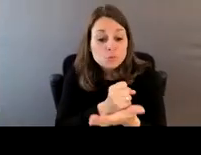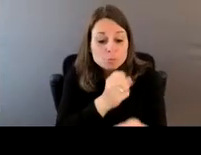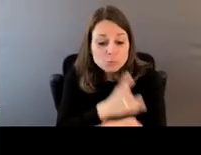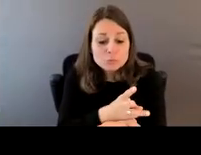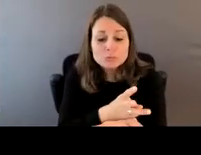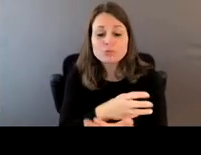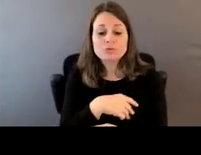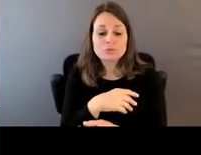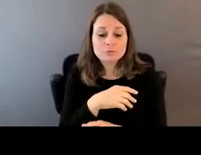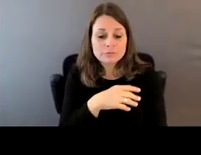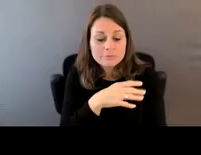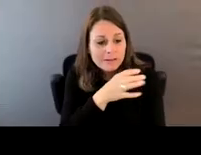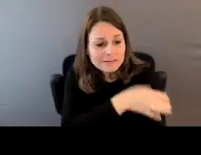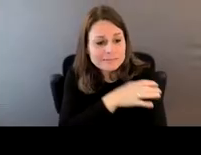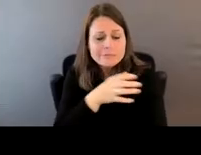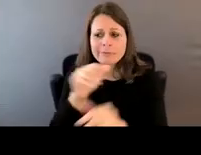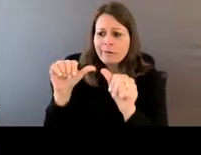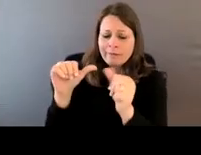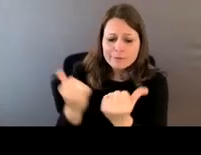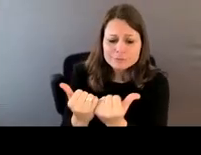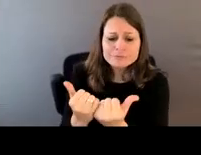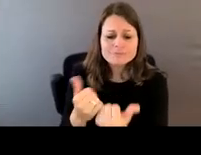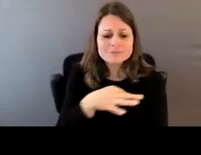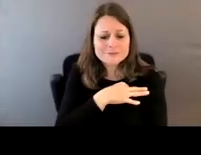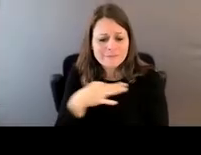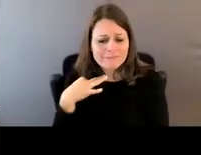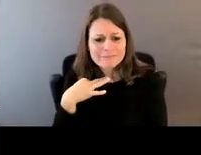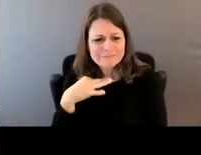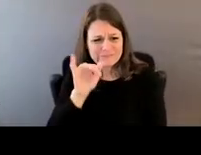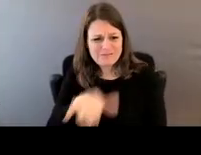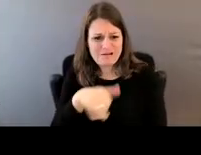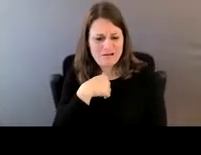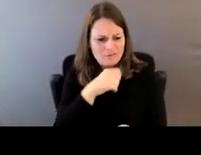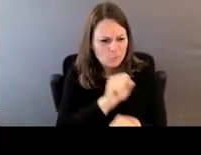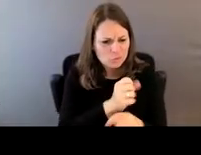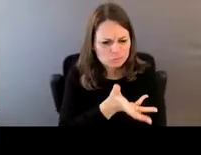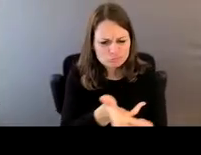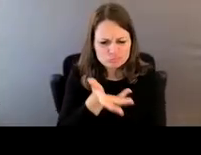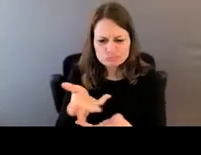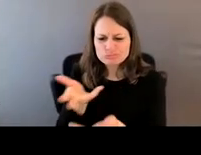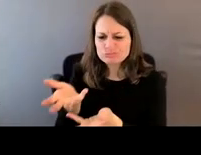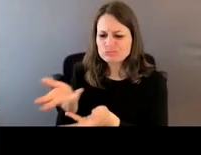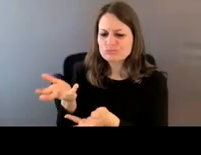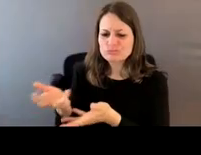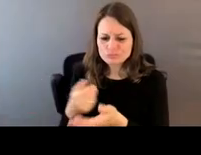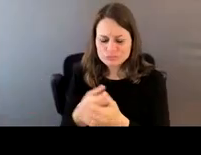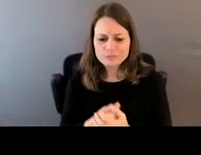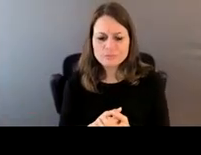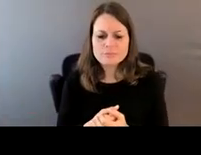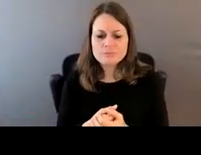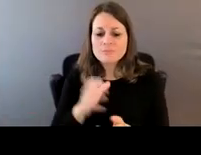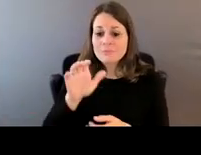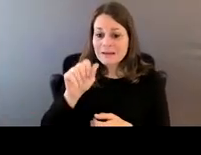from developmental disability organizations, other case managers, individuals or families to